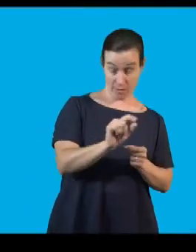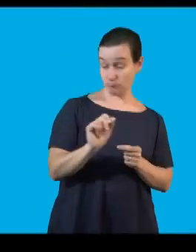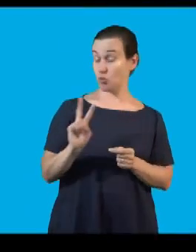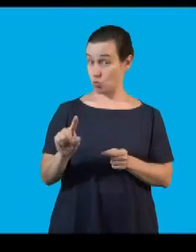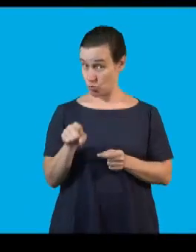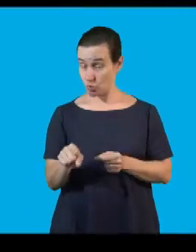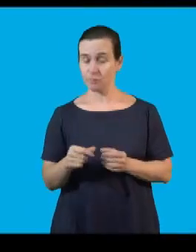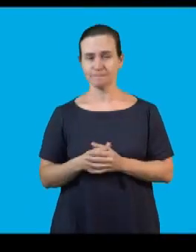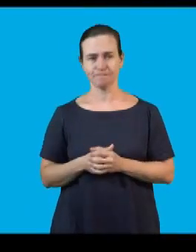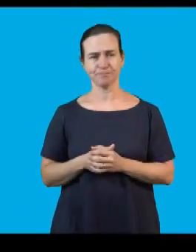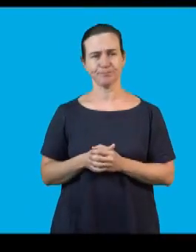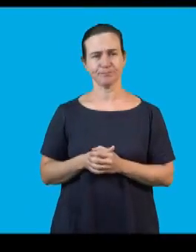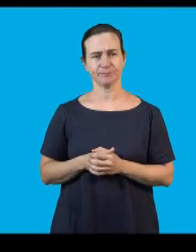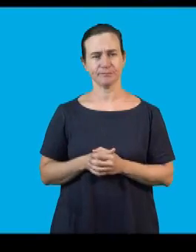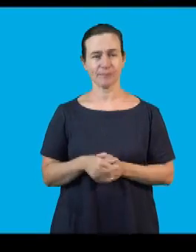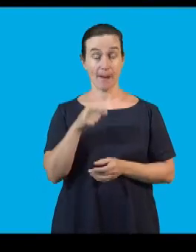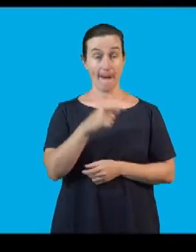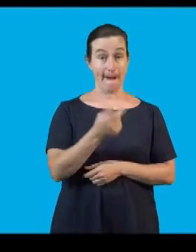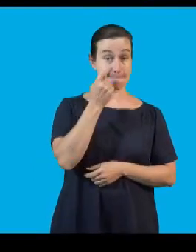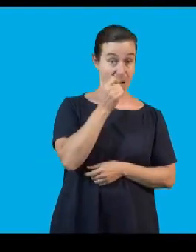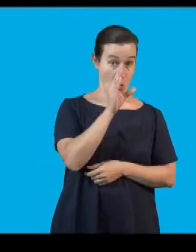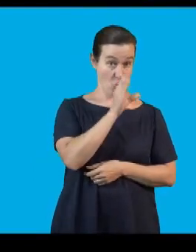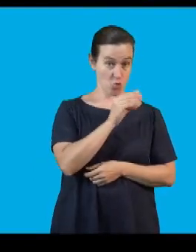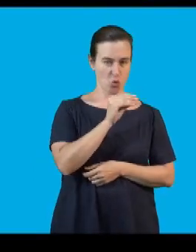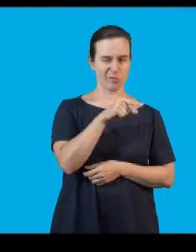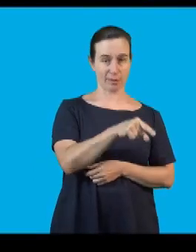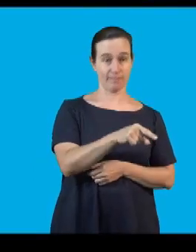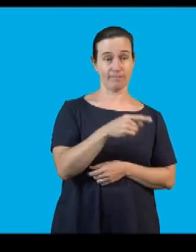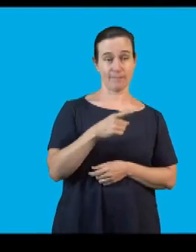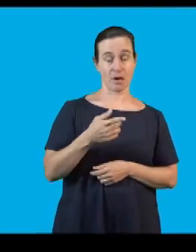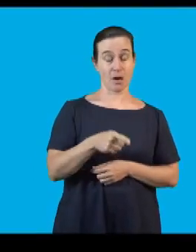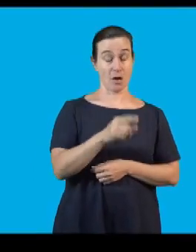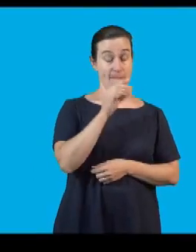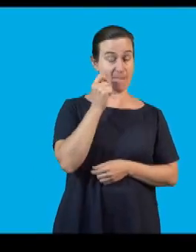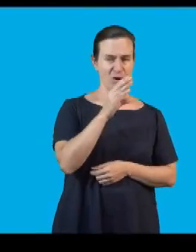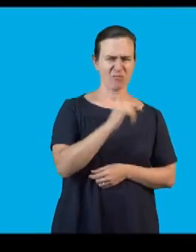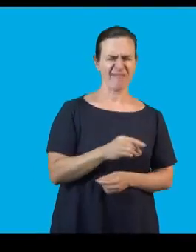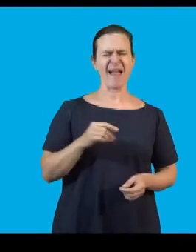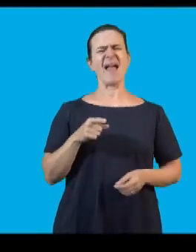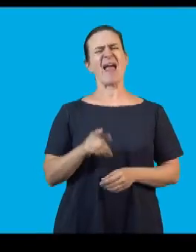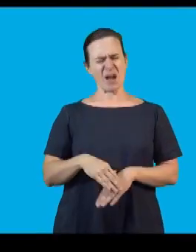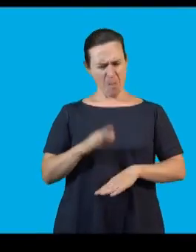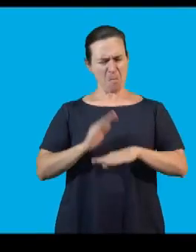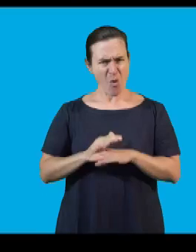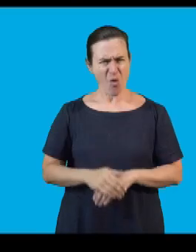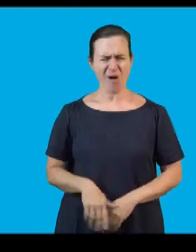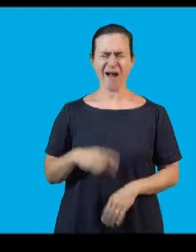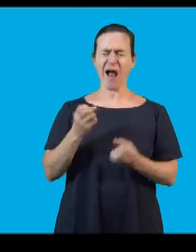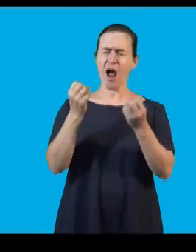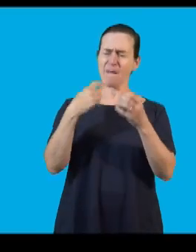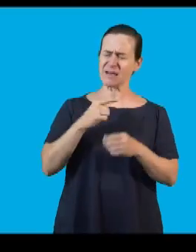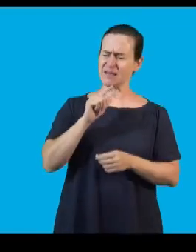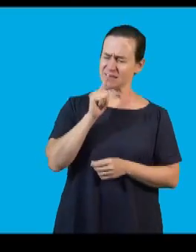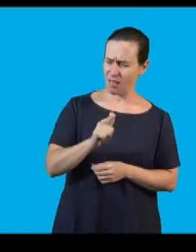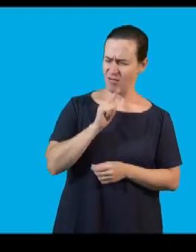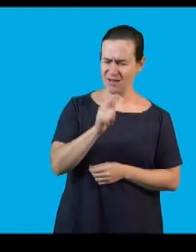and 2, right, the man speaking, which is Fred Bassett's owner, says, and another thing, how many